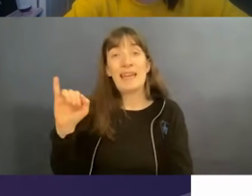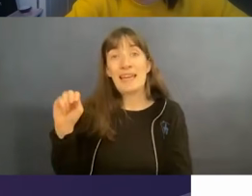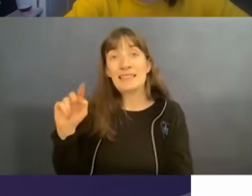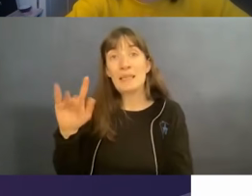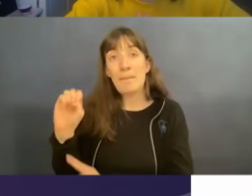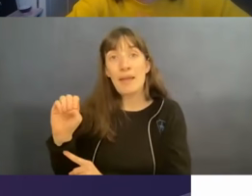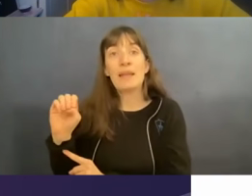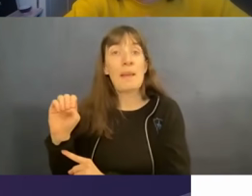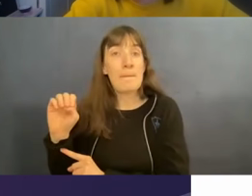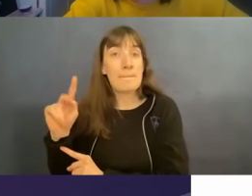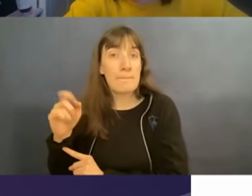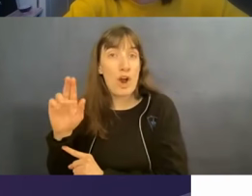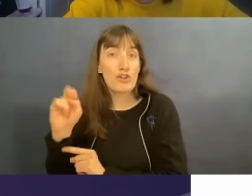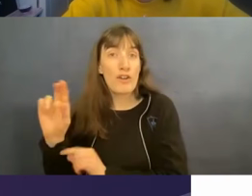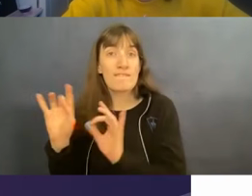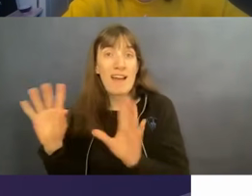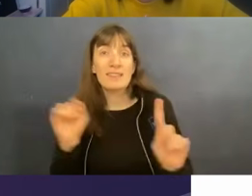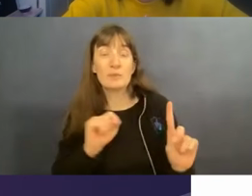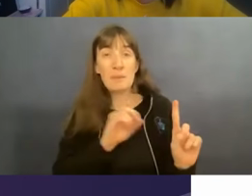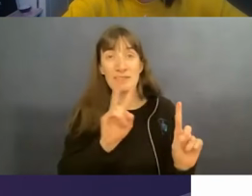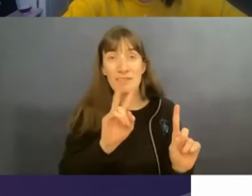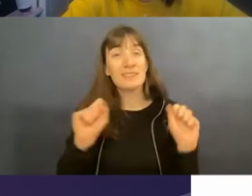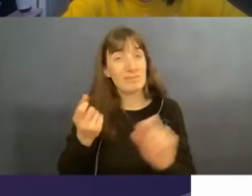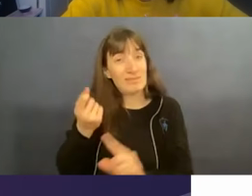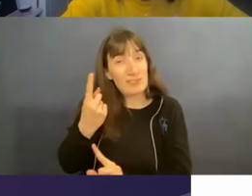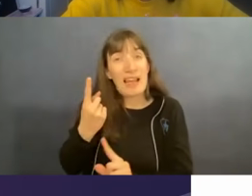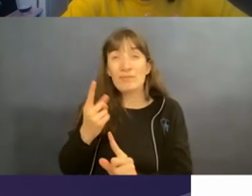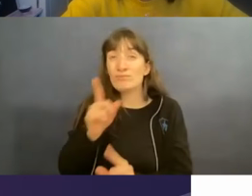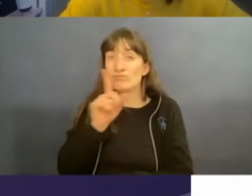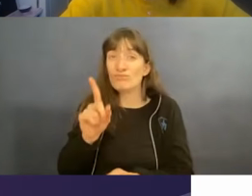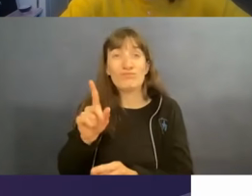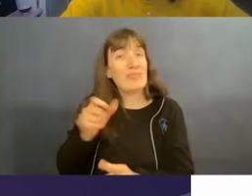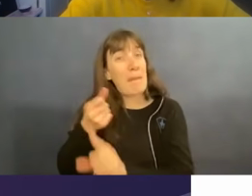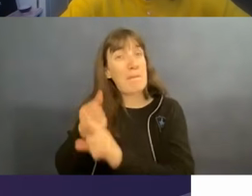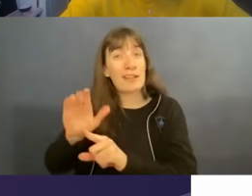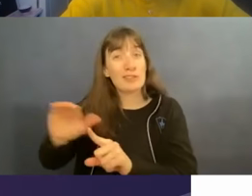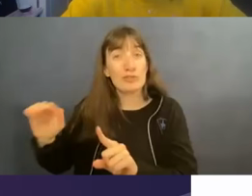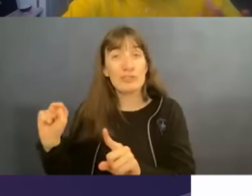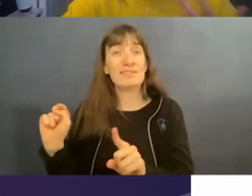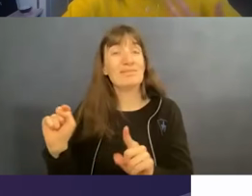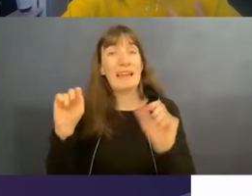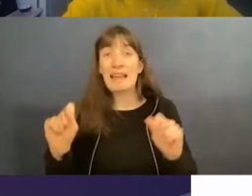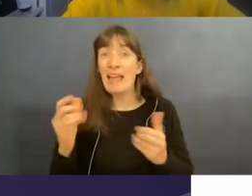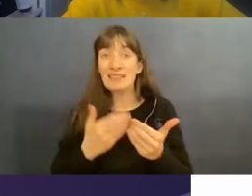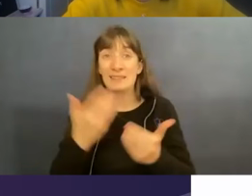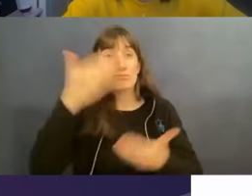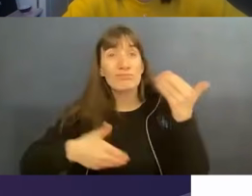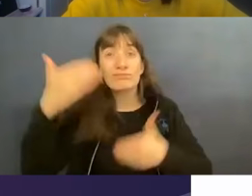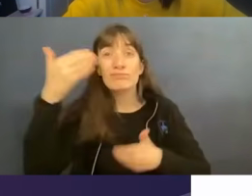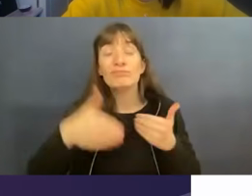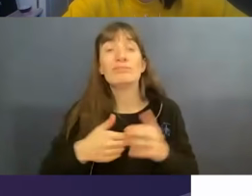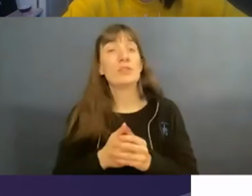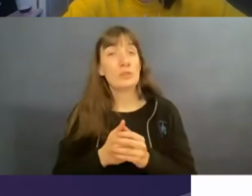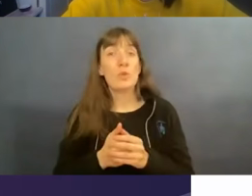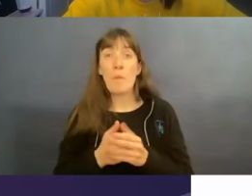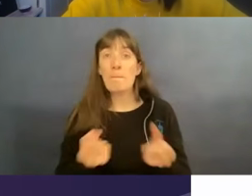on children. And so that really underscores the importance of this webinar, and probably why a lot of you are here, is to